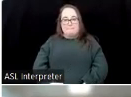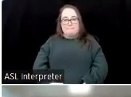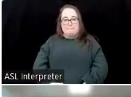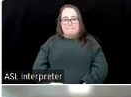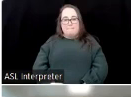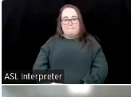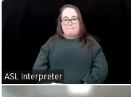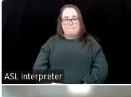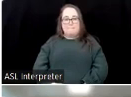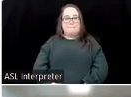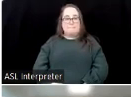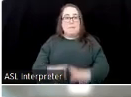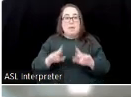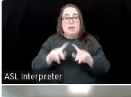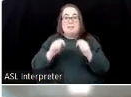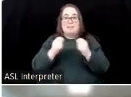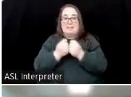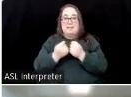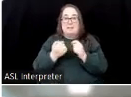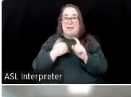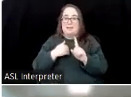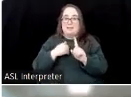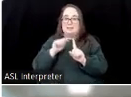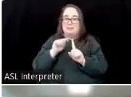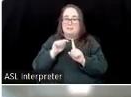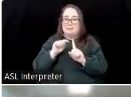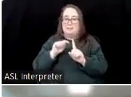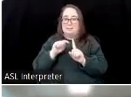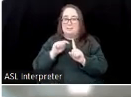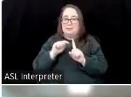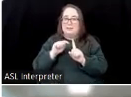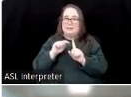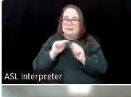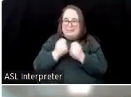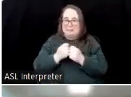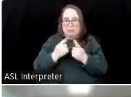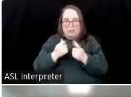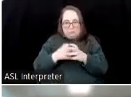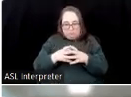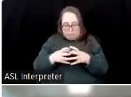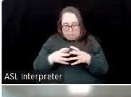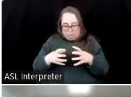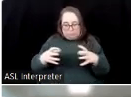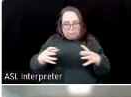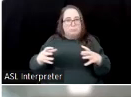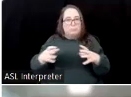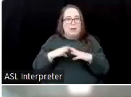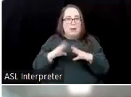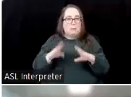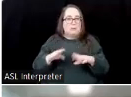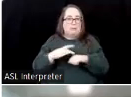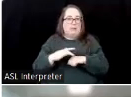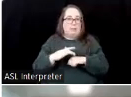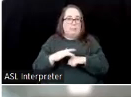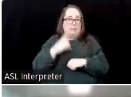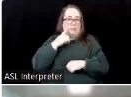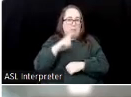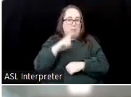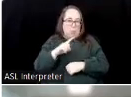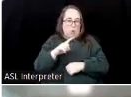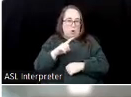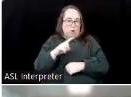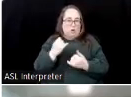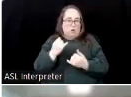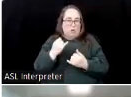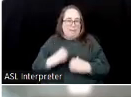Our housing team has a position dedicated to building housing capacity for HCS clients. This position leans on